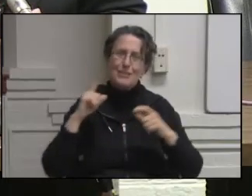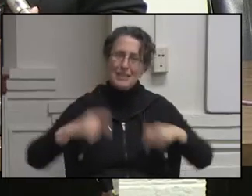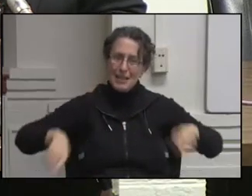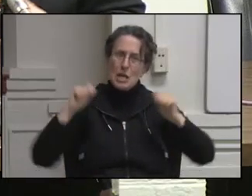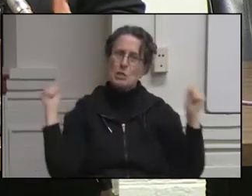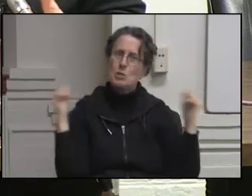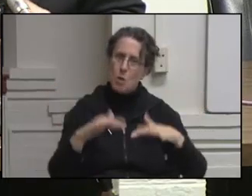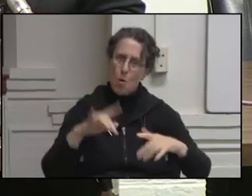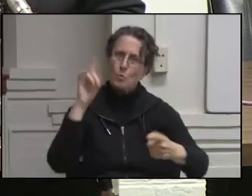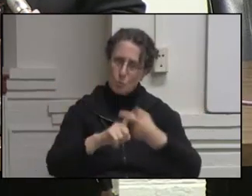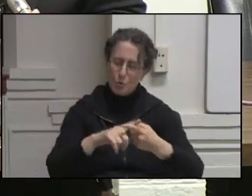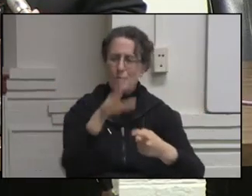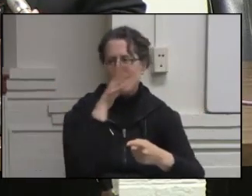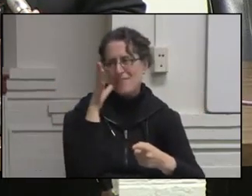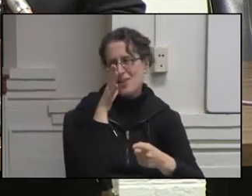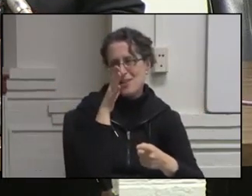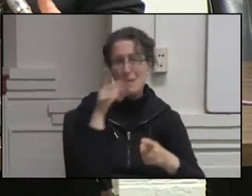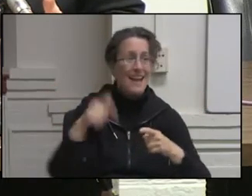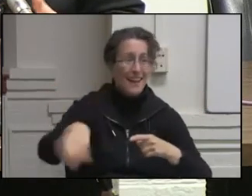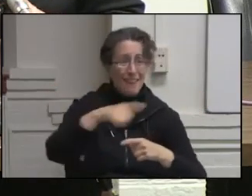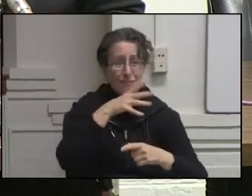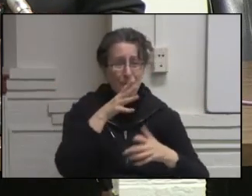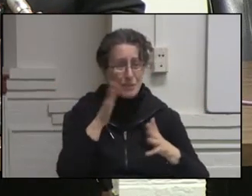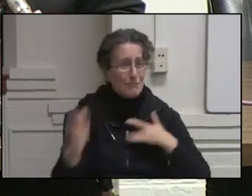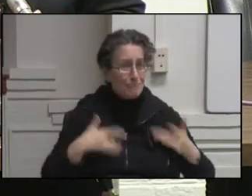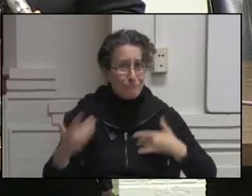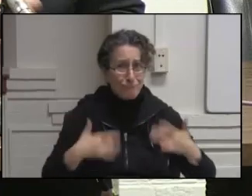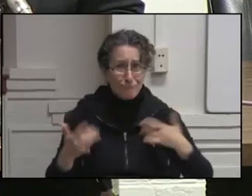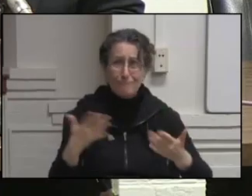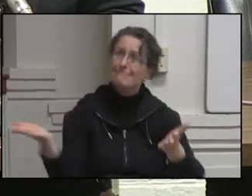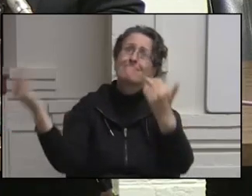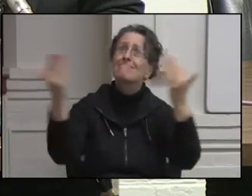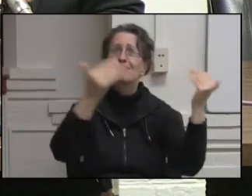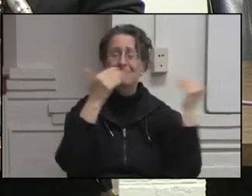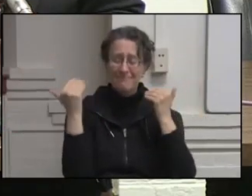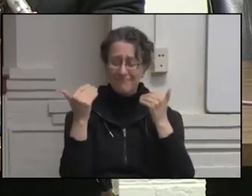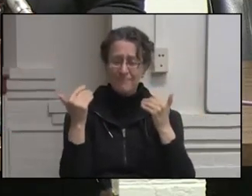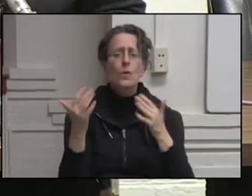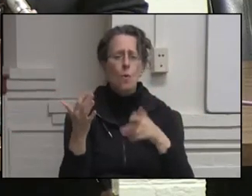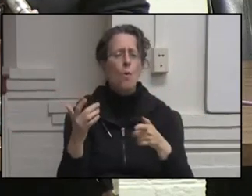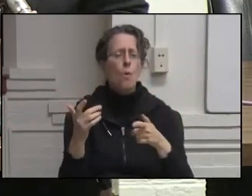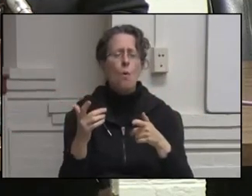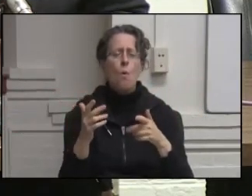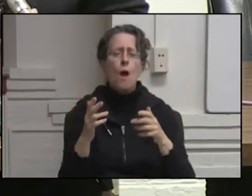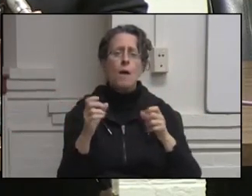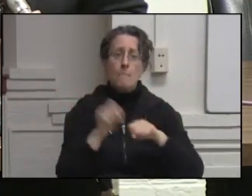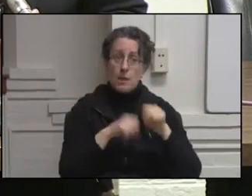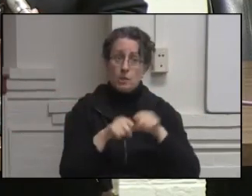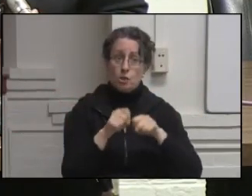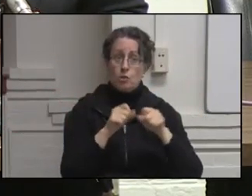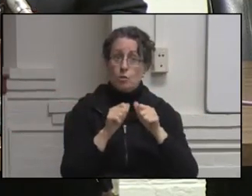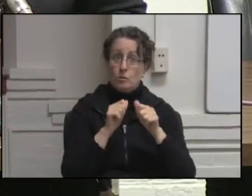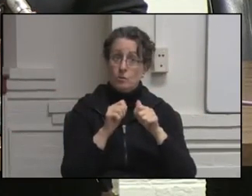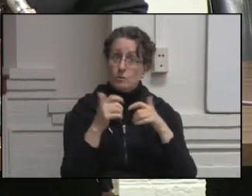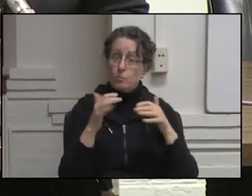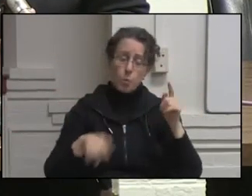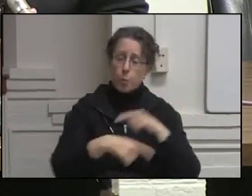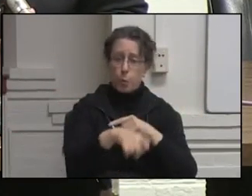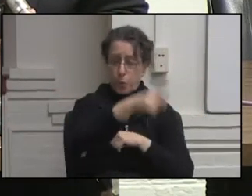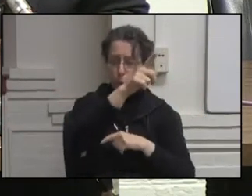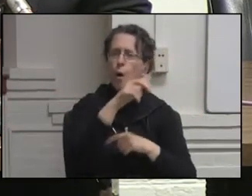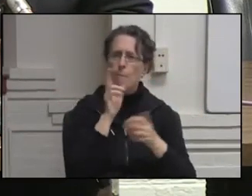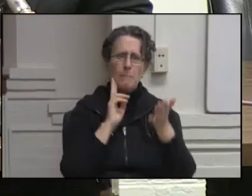to welcome everyone. And the farm tours fill up very quickly, so I highly recommend people